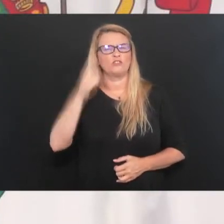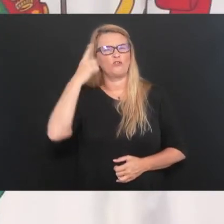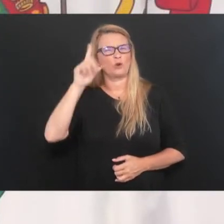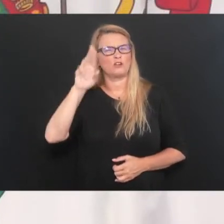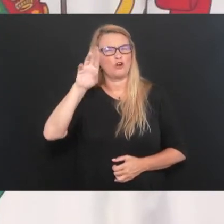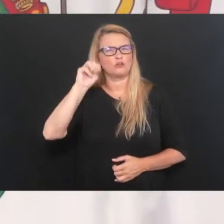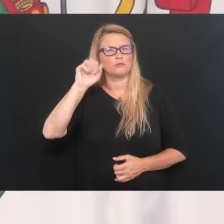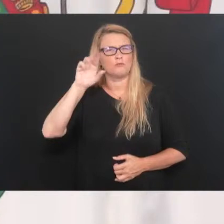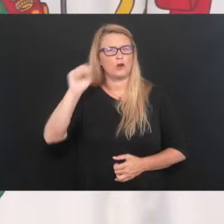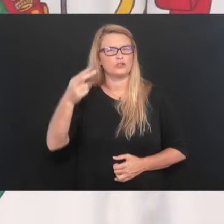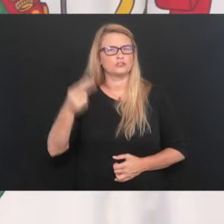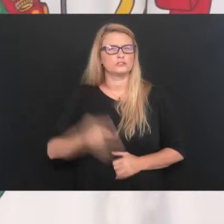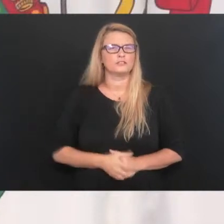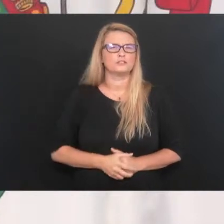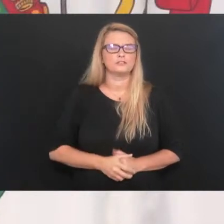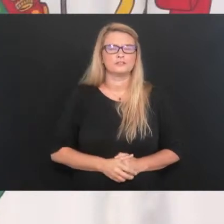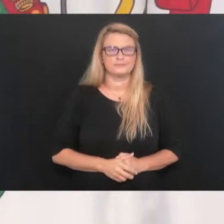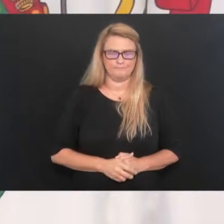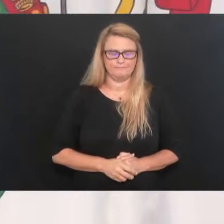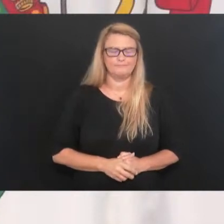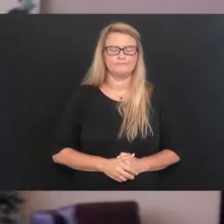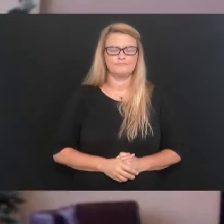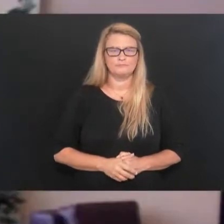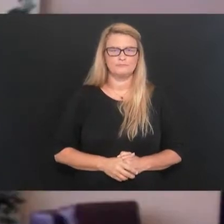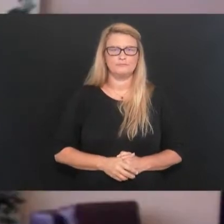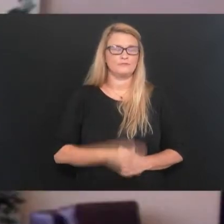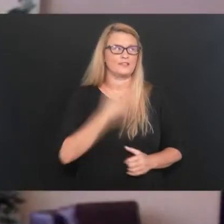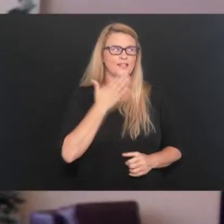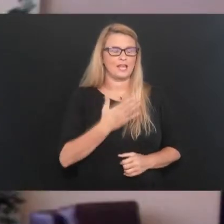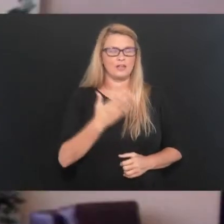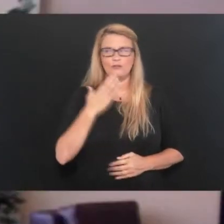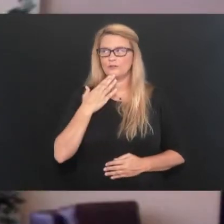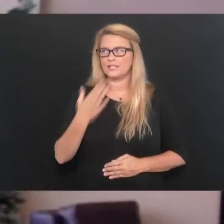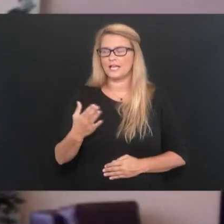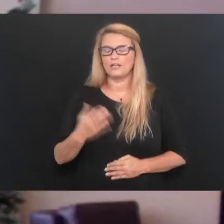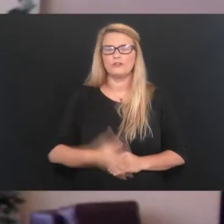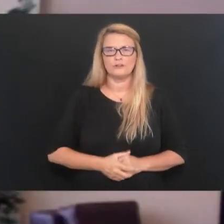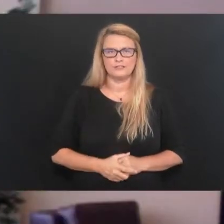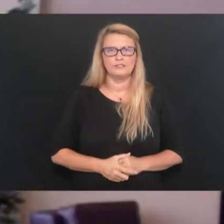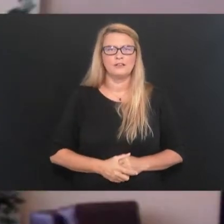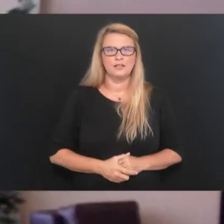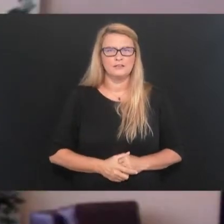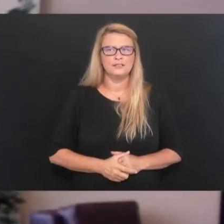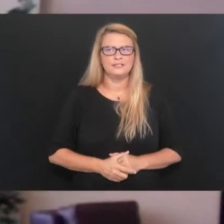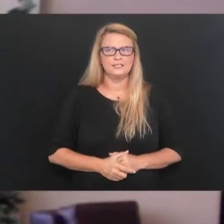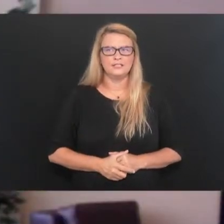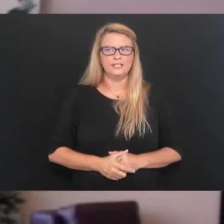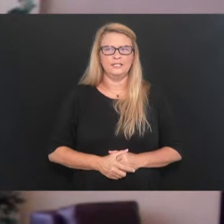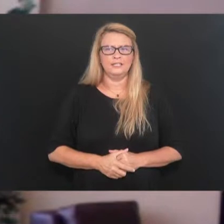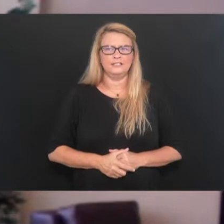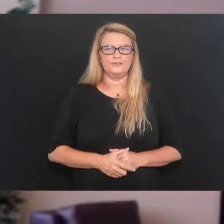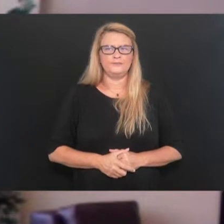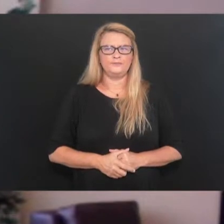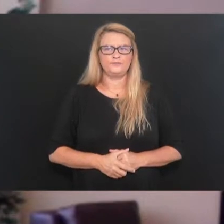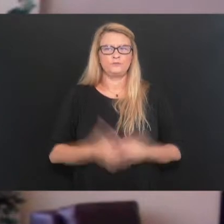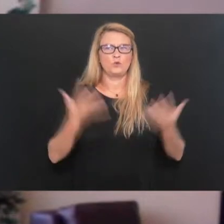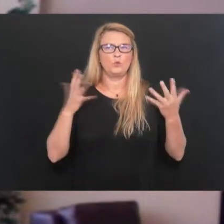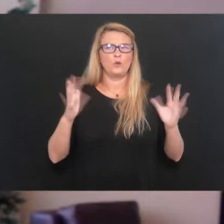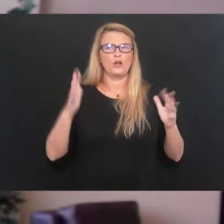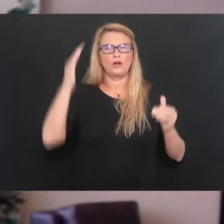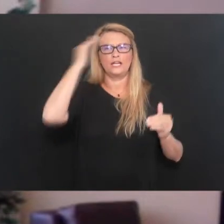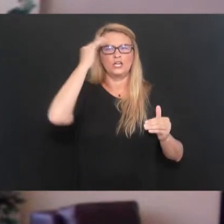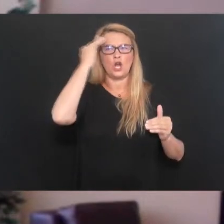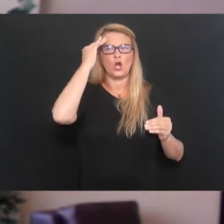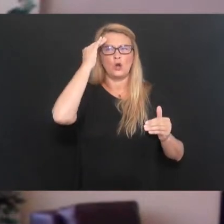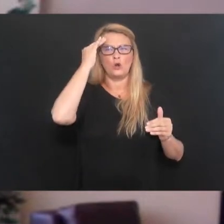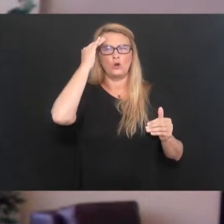I. Thank you, Governor, and thank you, David. So, David, we know with, I think,